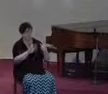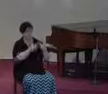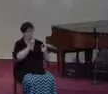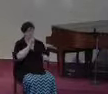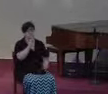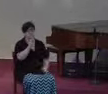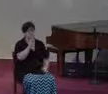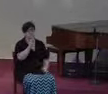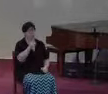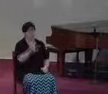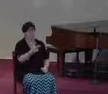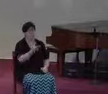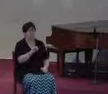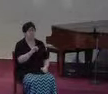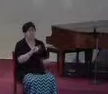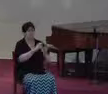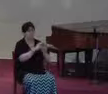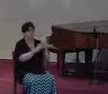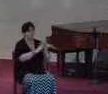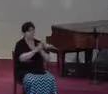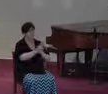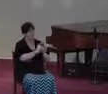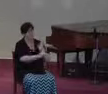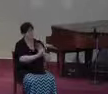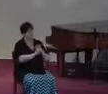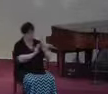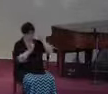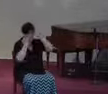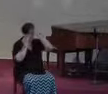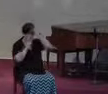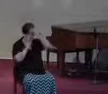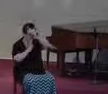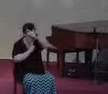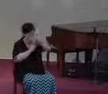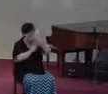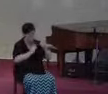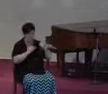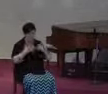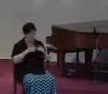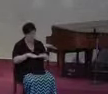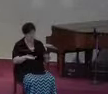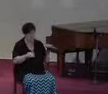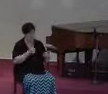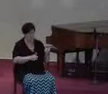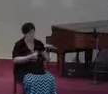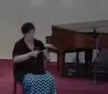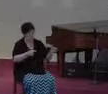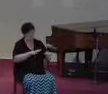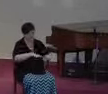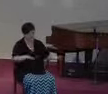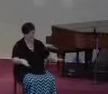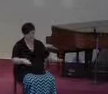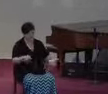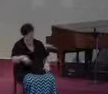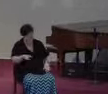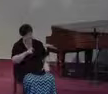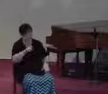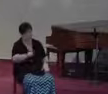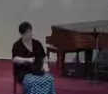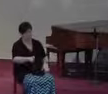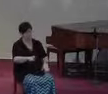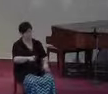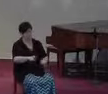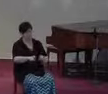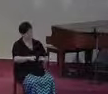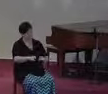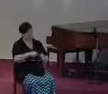4, we read, if a widow has children or grandchildren, these should learn first of all to put their religion into